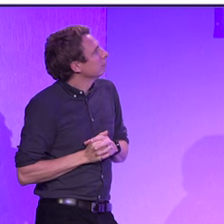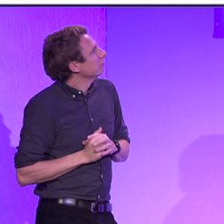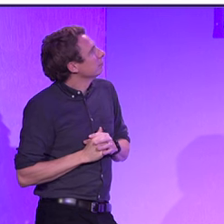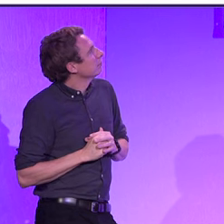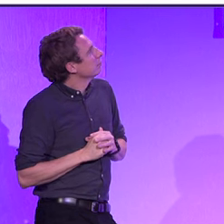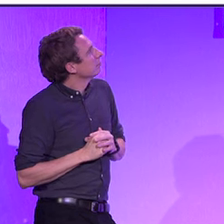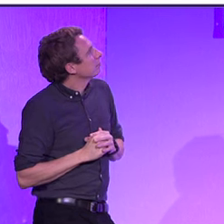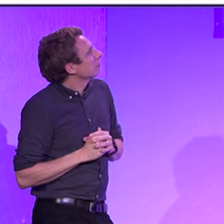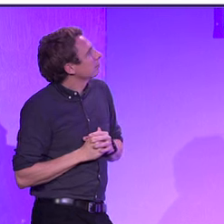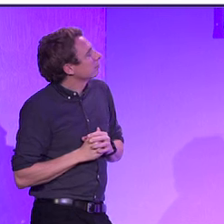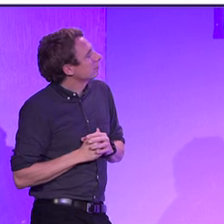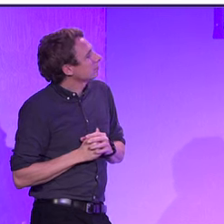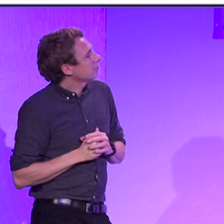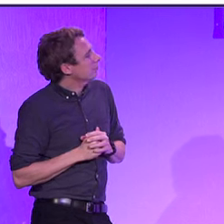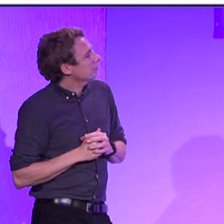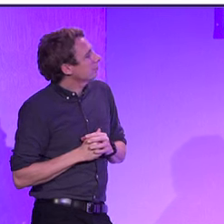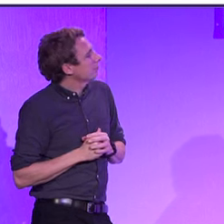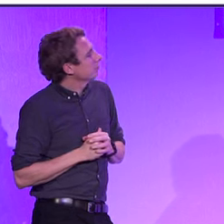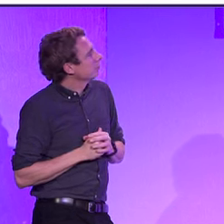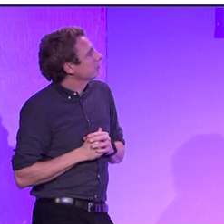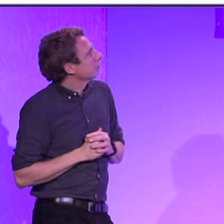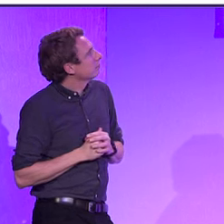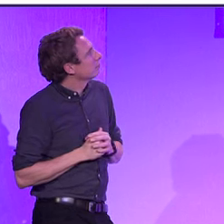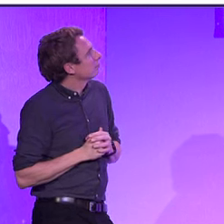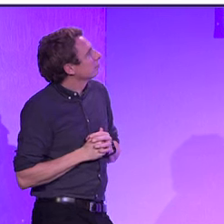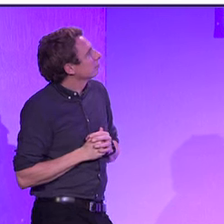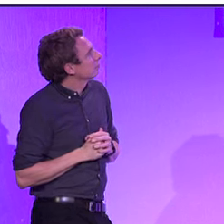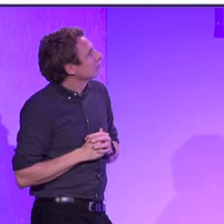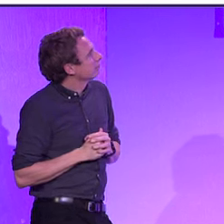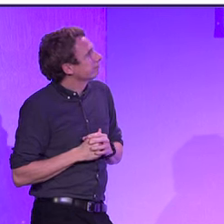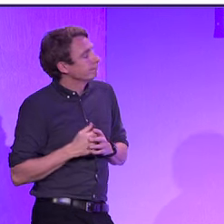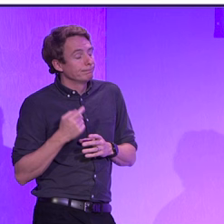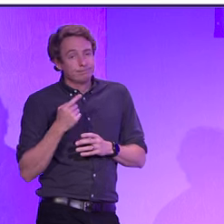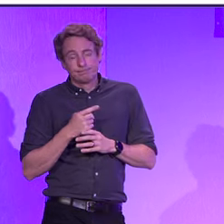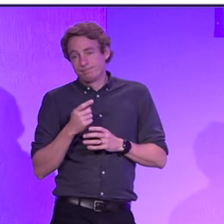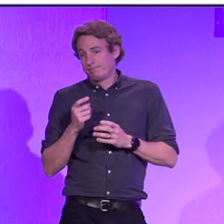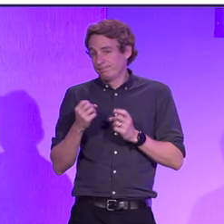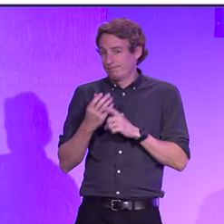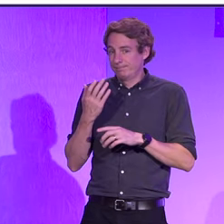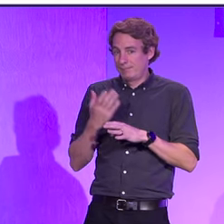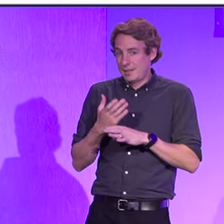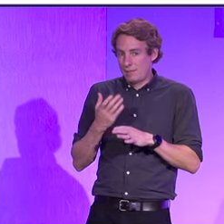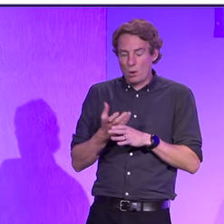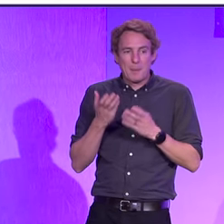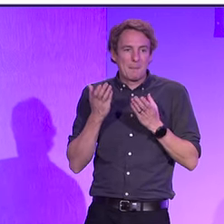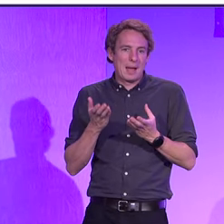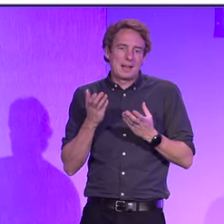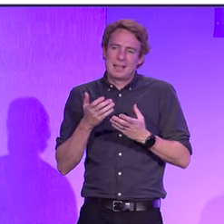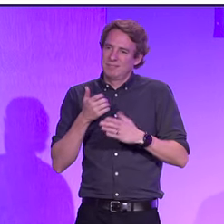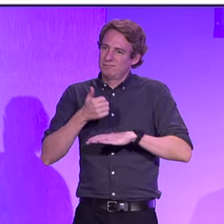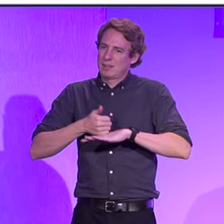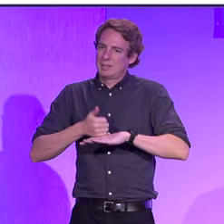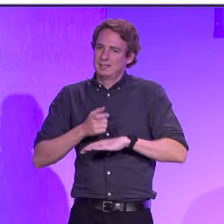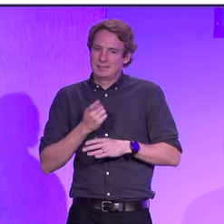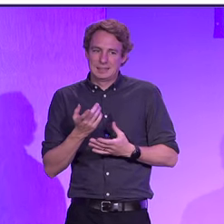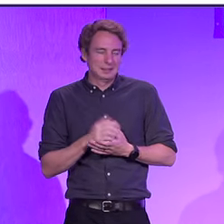baking and culture and automation. This is the foundation of both DevOps and baking. So